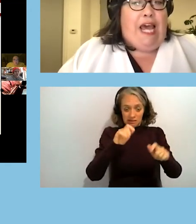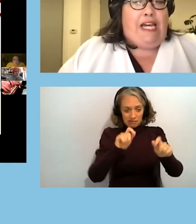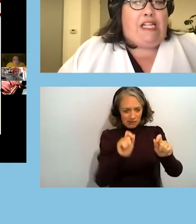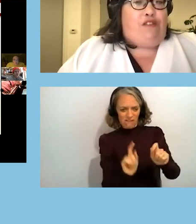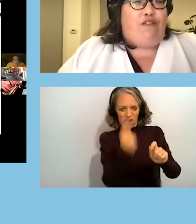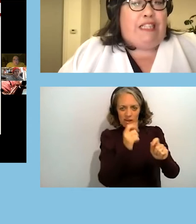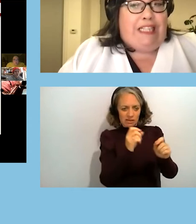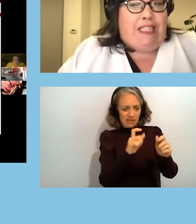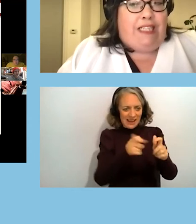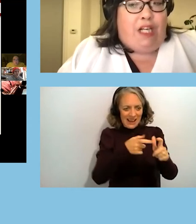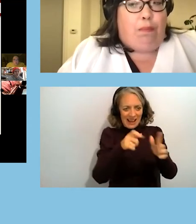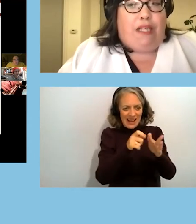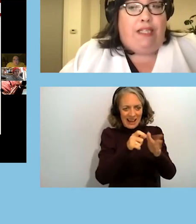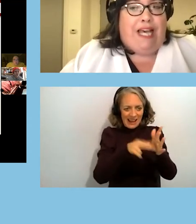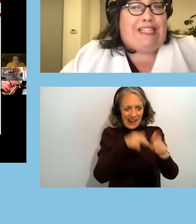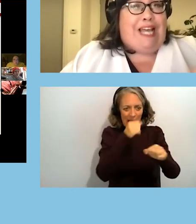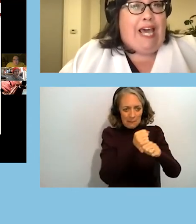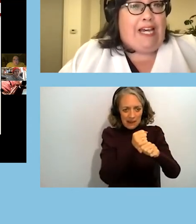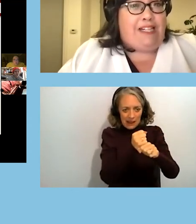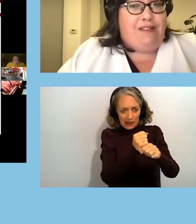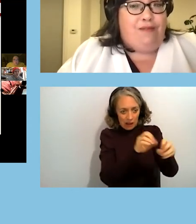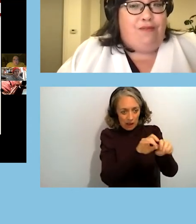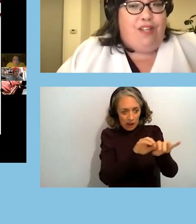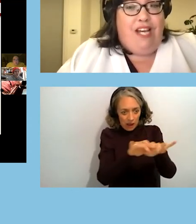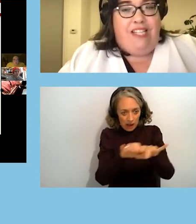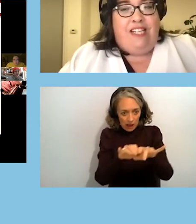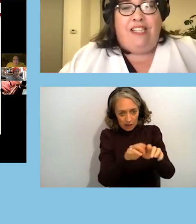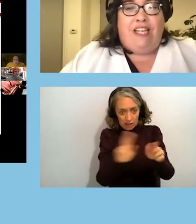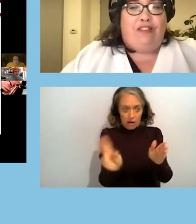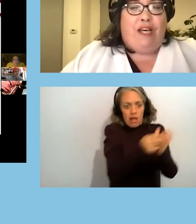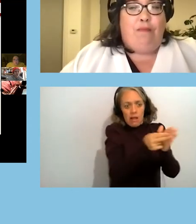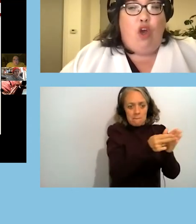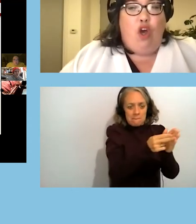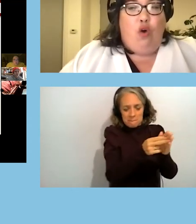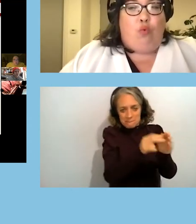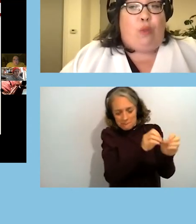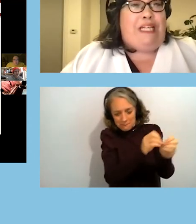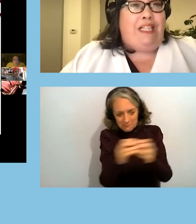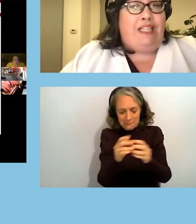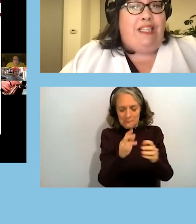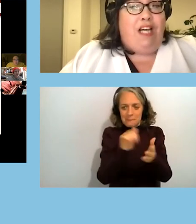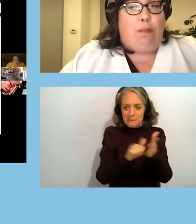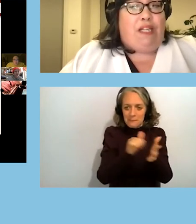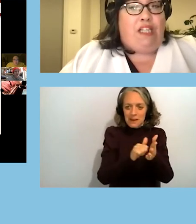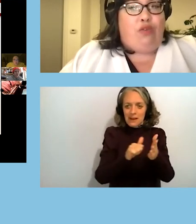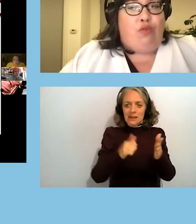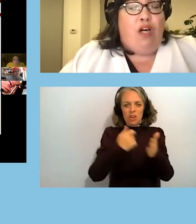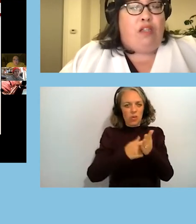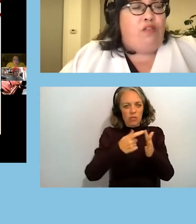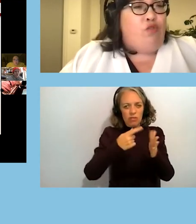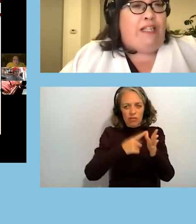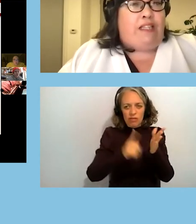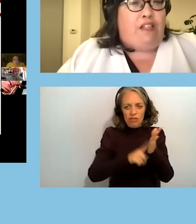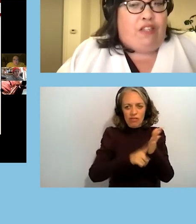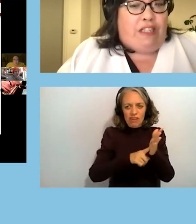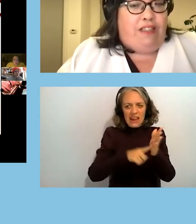and text is fleetingly appeared as text. And then there's really appears rather